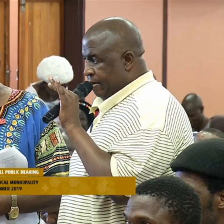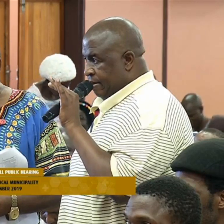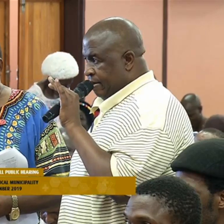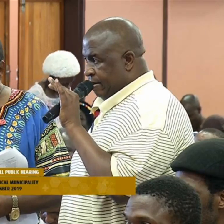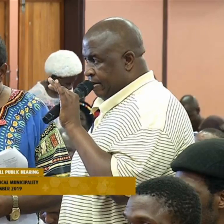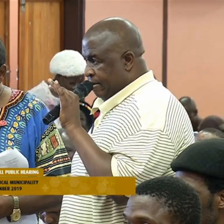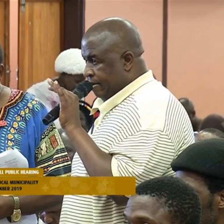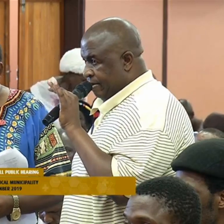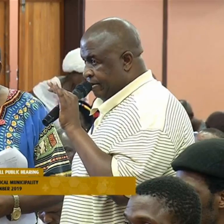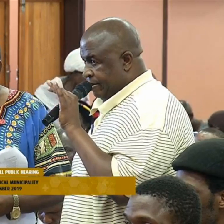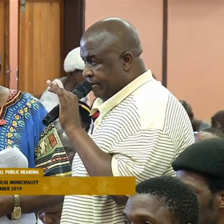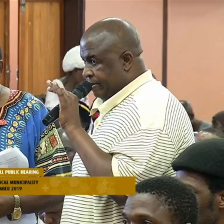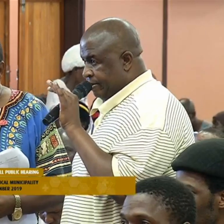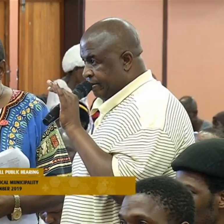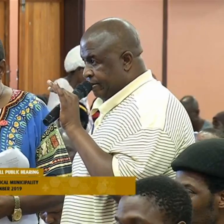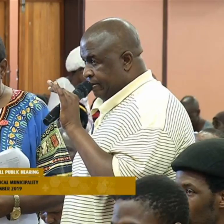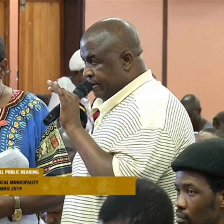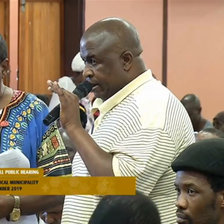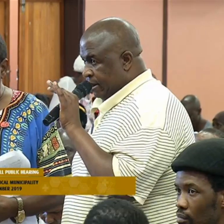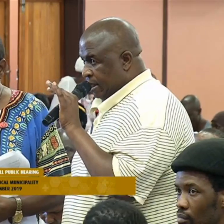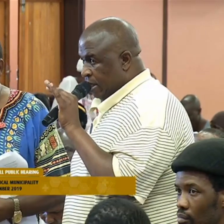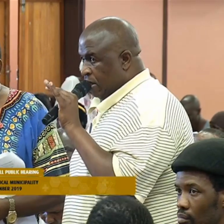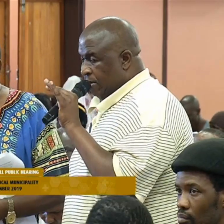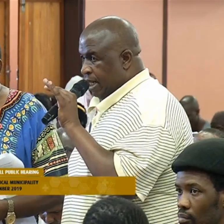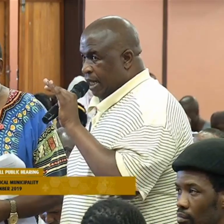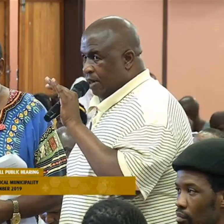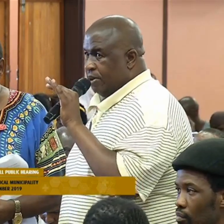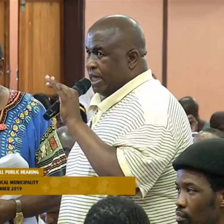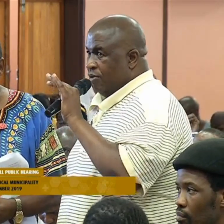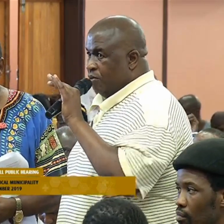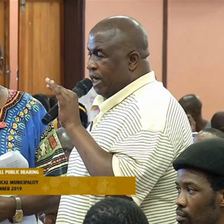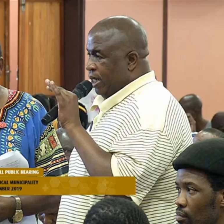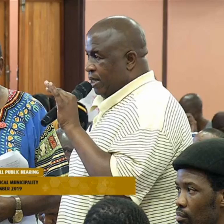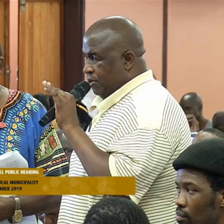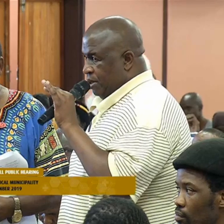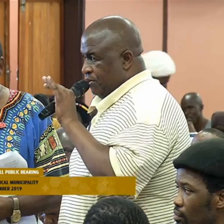are flooded, but where is the ark of Noah?